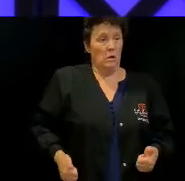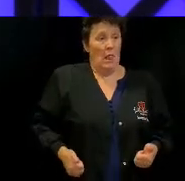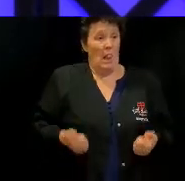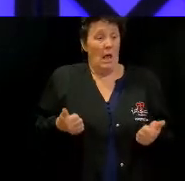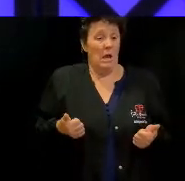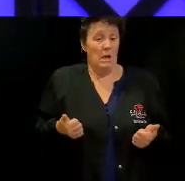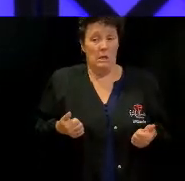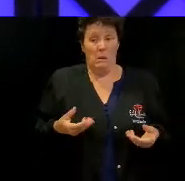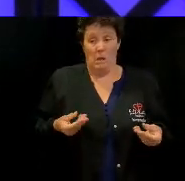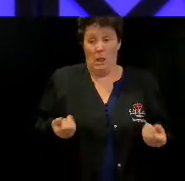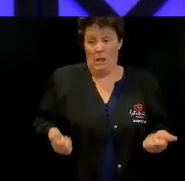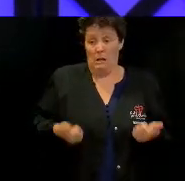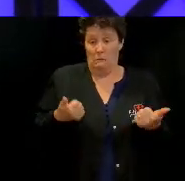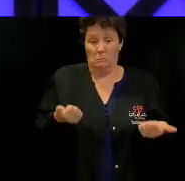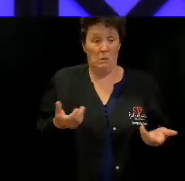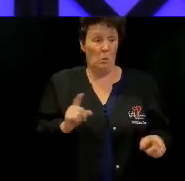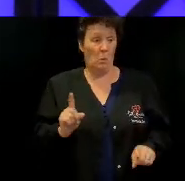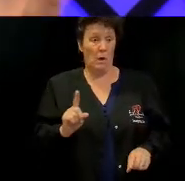or victor land?